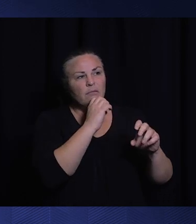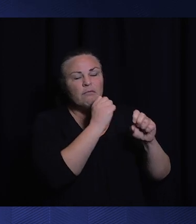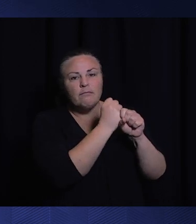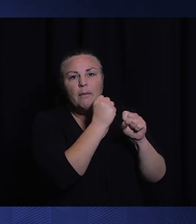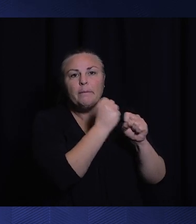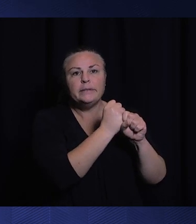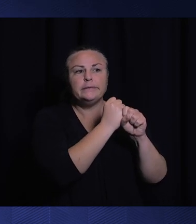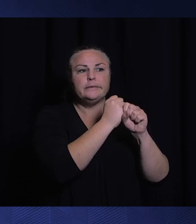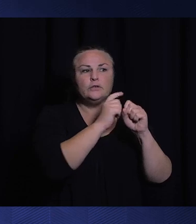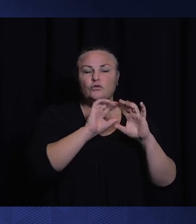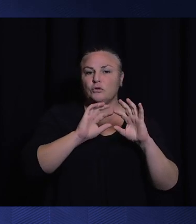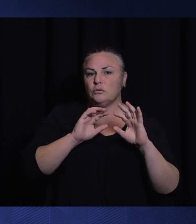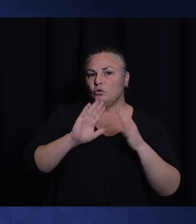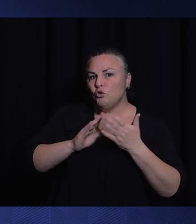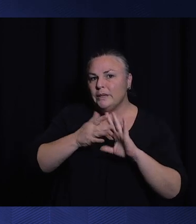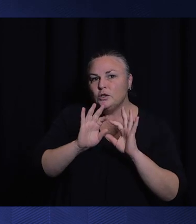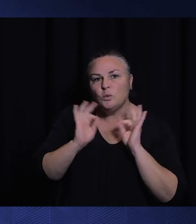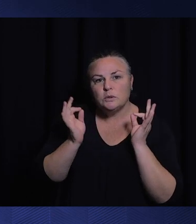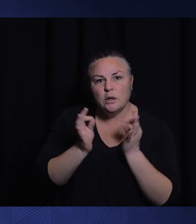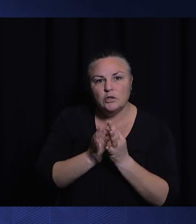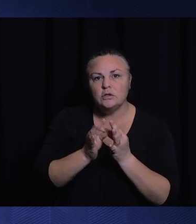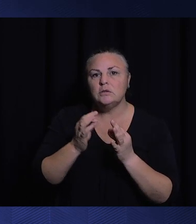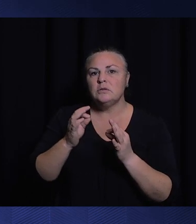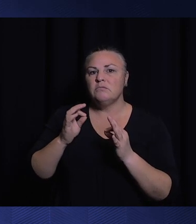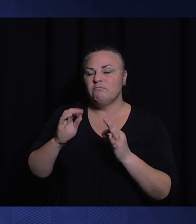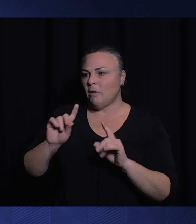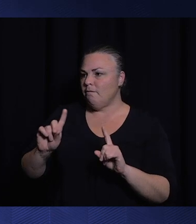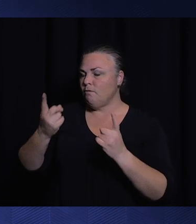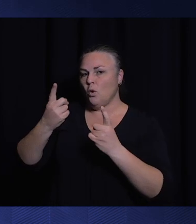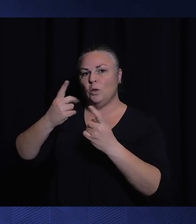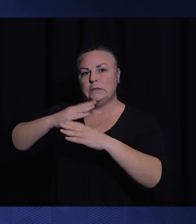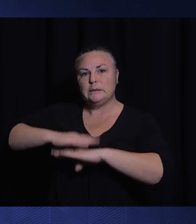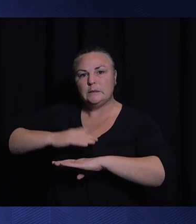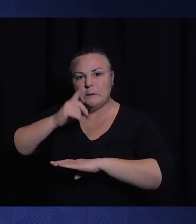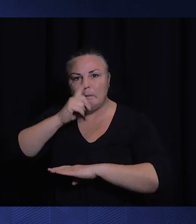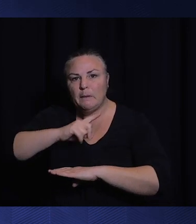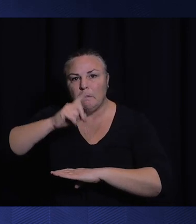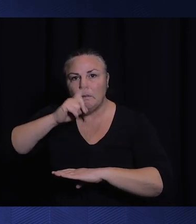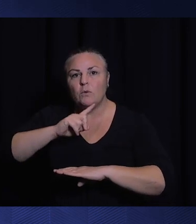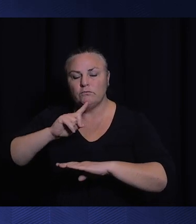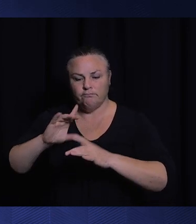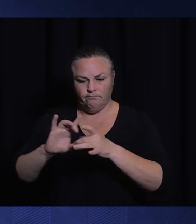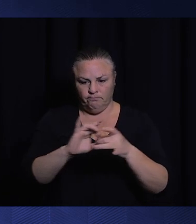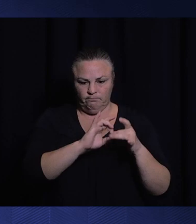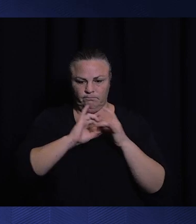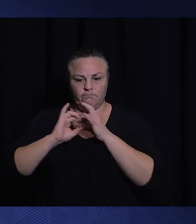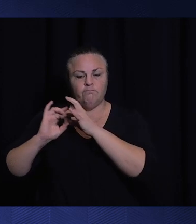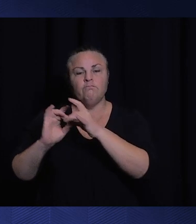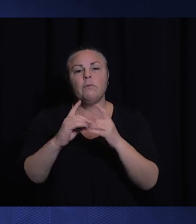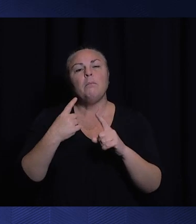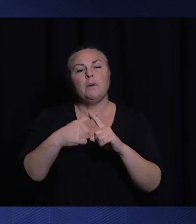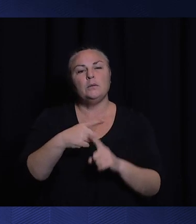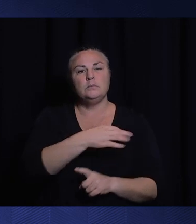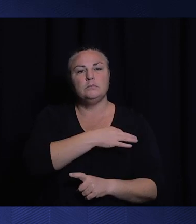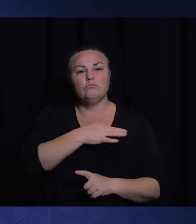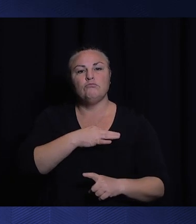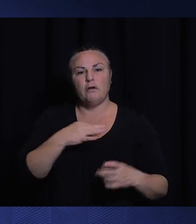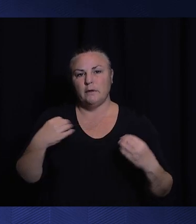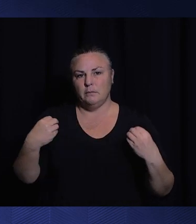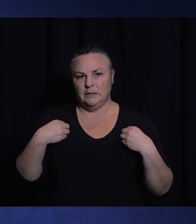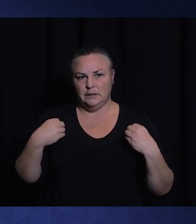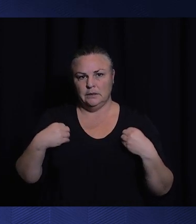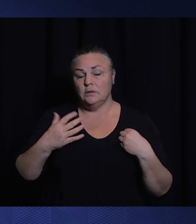levels, community organisations, First Nations people, and private sector. And I think without those